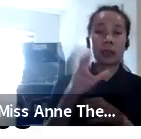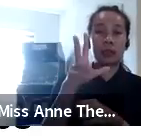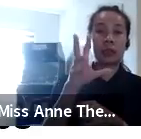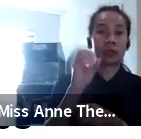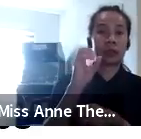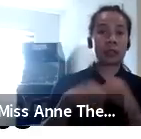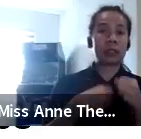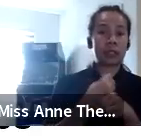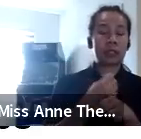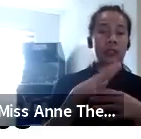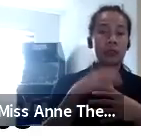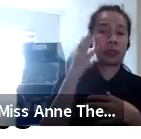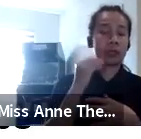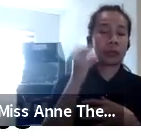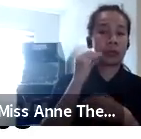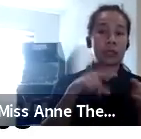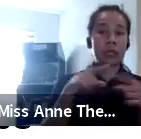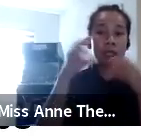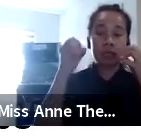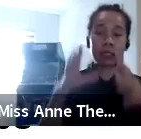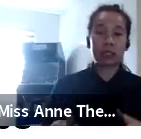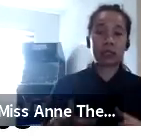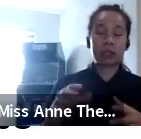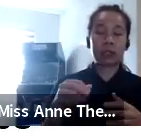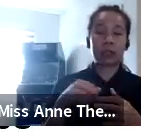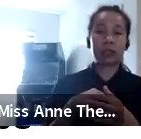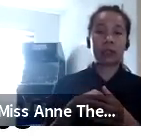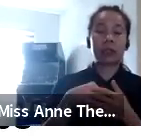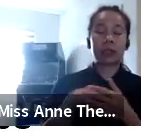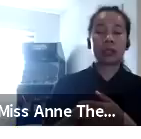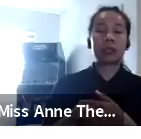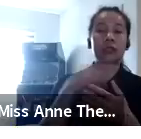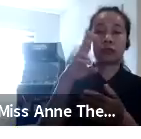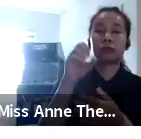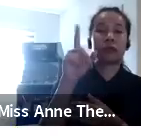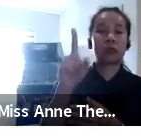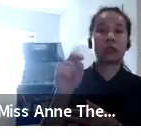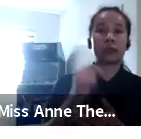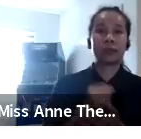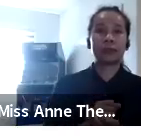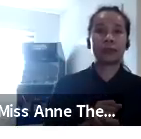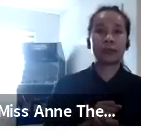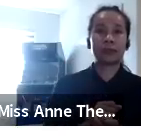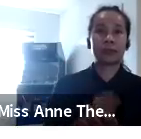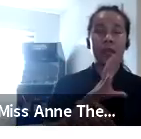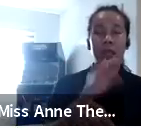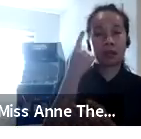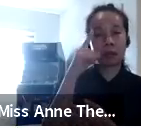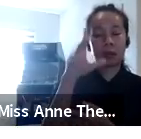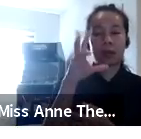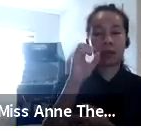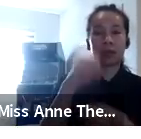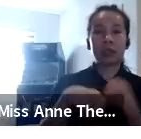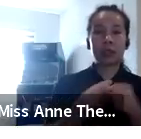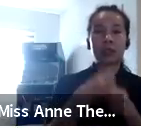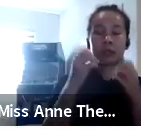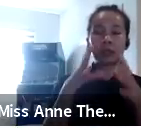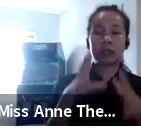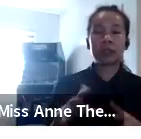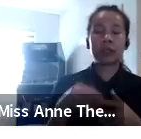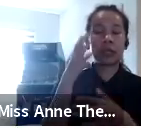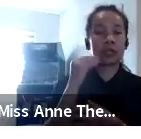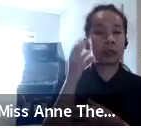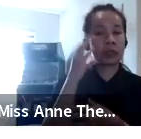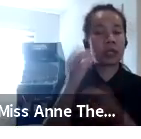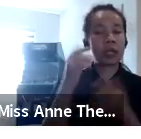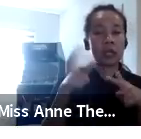of experience as a teacher in the university. And for my 30 years of teaching experience, let me